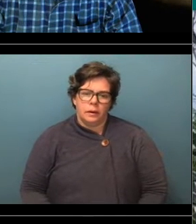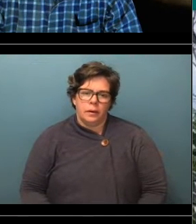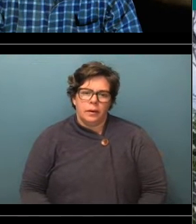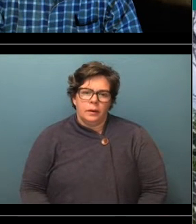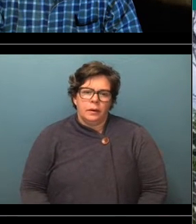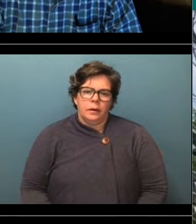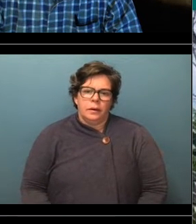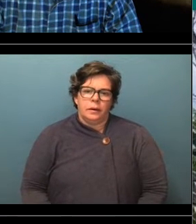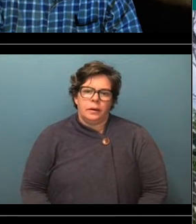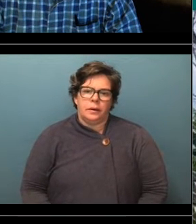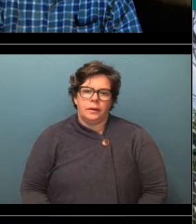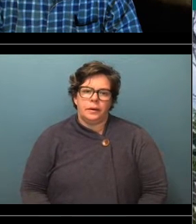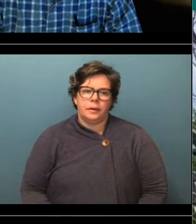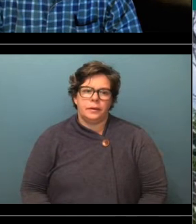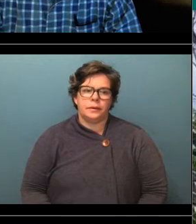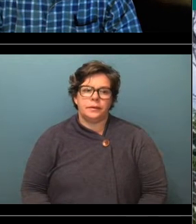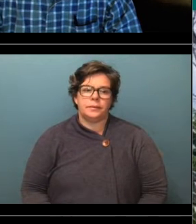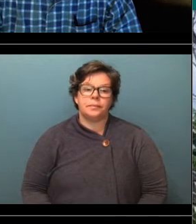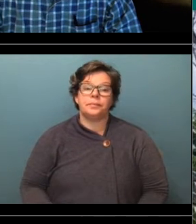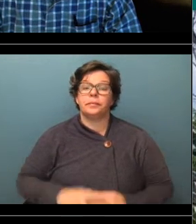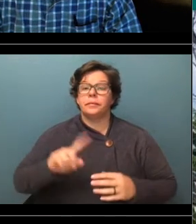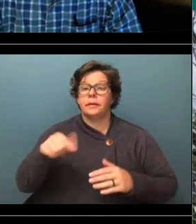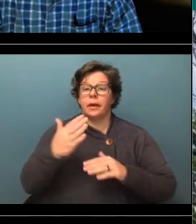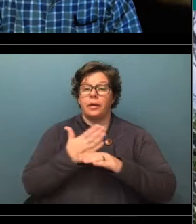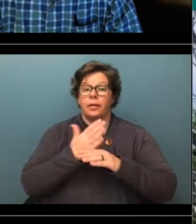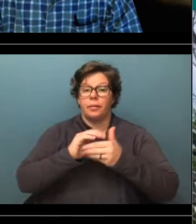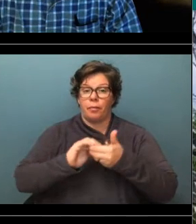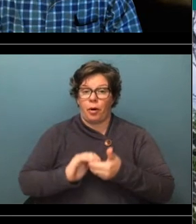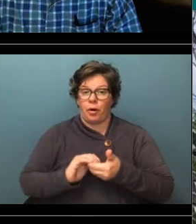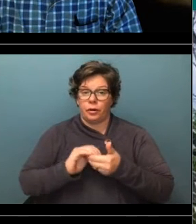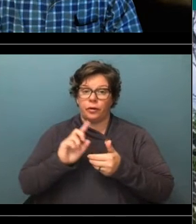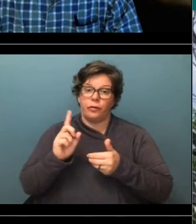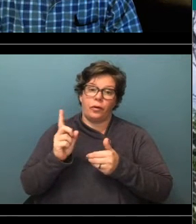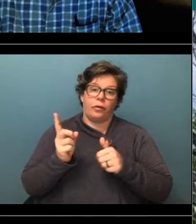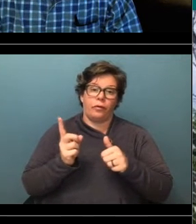So the other partner that we work with in the first response